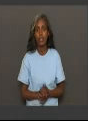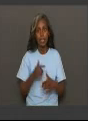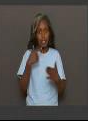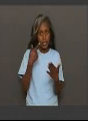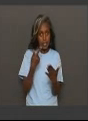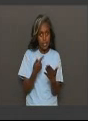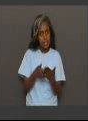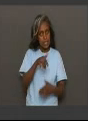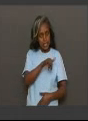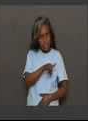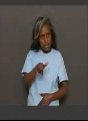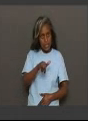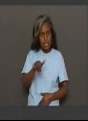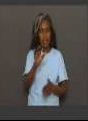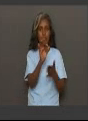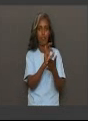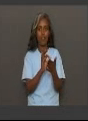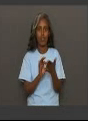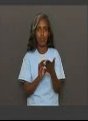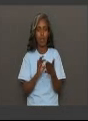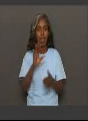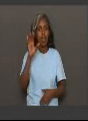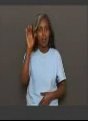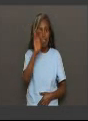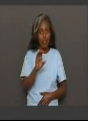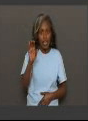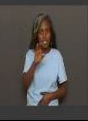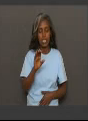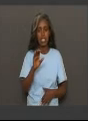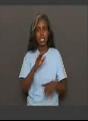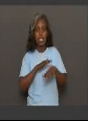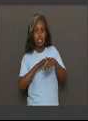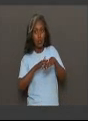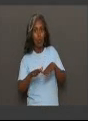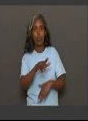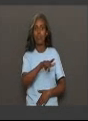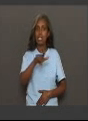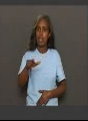This is the same formula for finding the slope of the line.